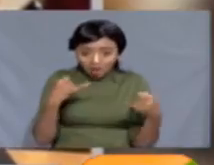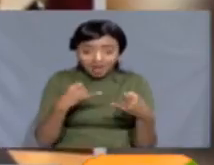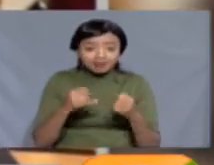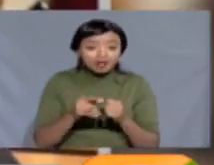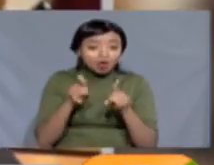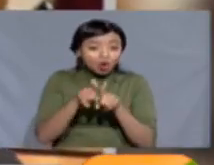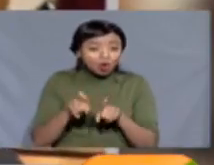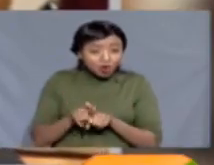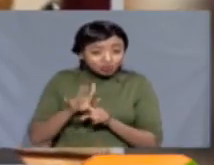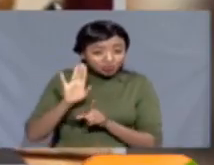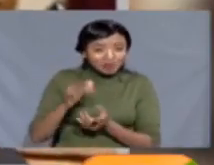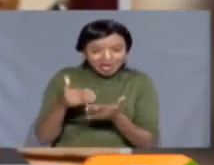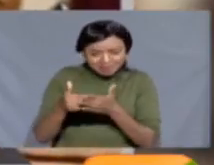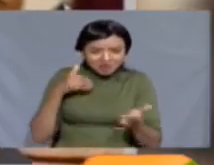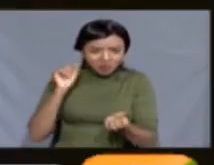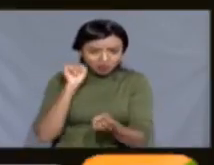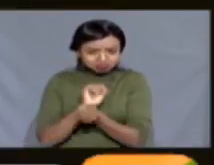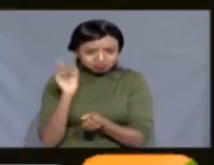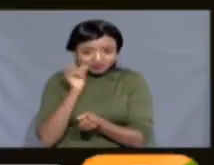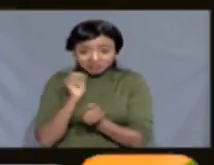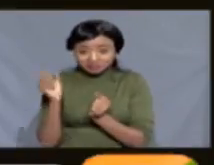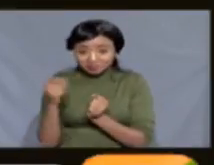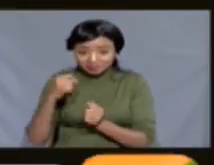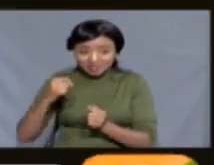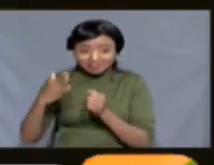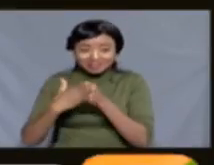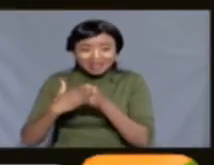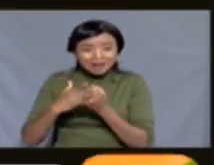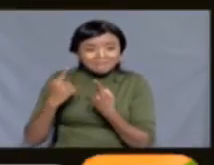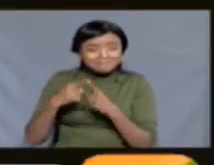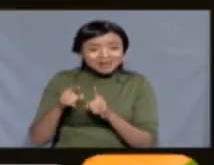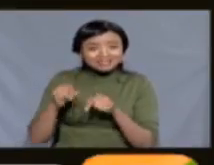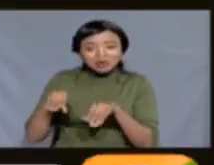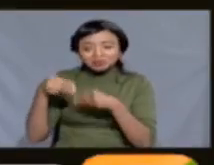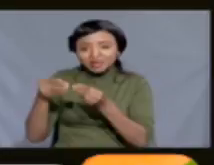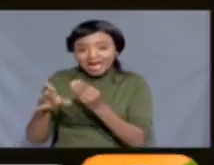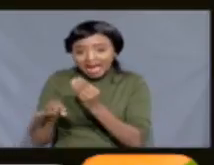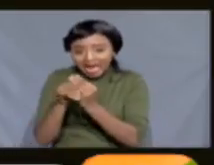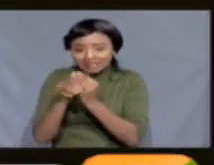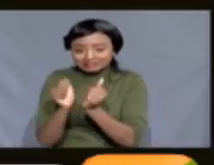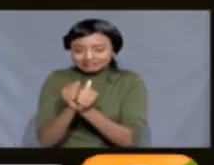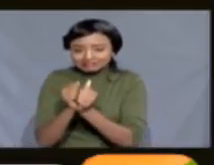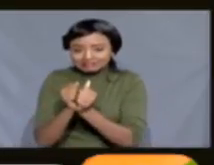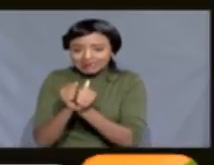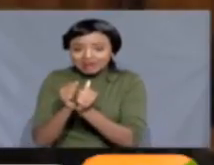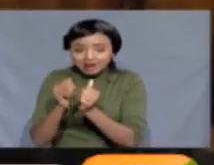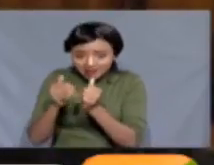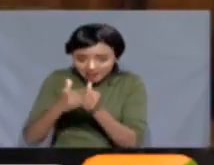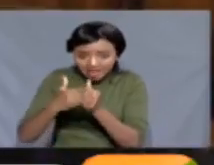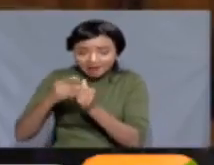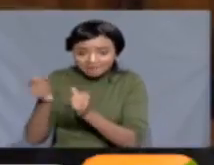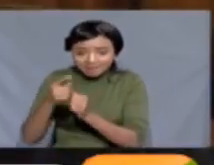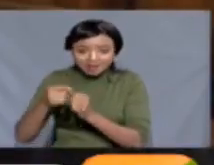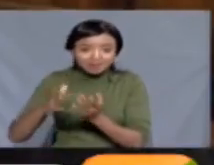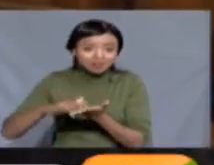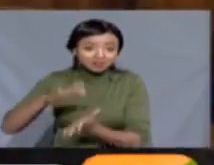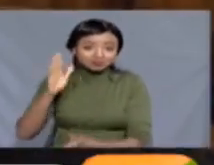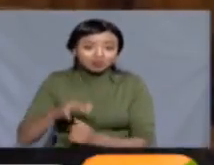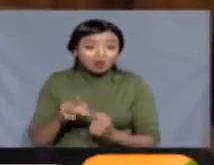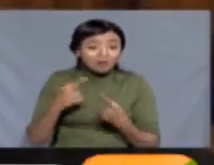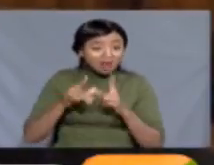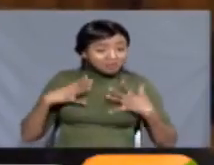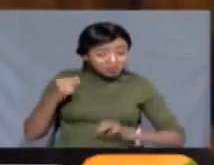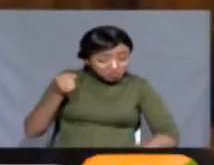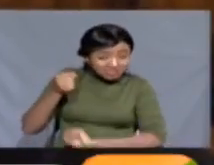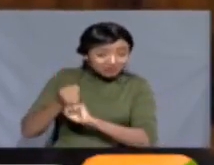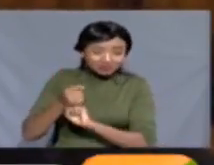basis of other charges, will only serve 9 months of the sentence given today. The verdict drew a lot of public attention, with some of her